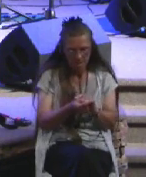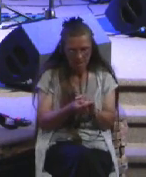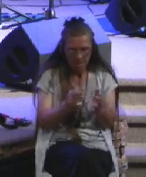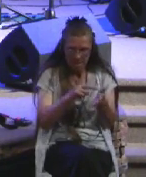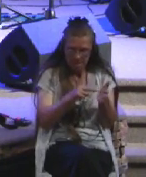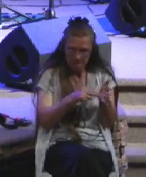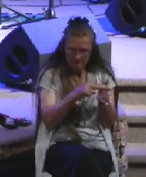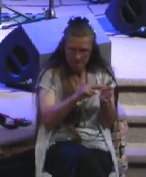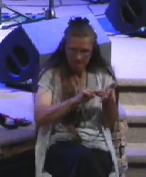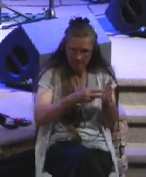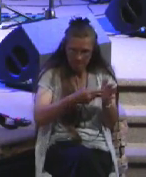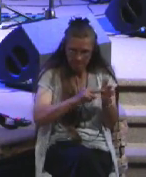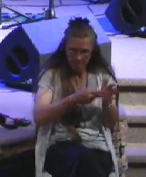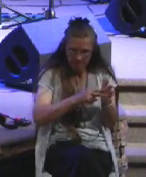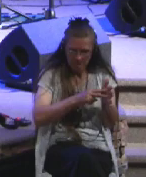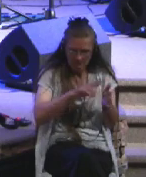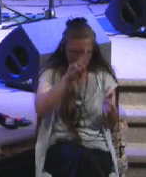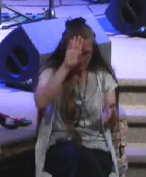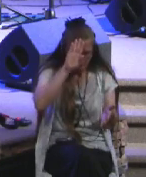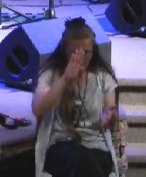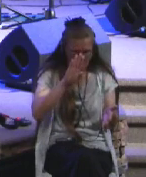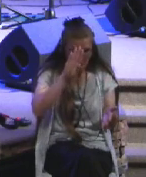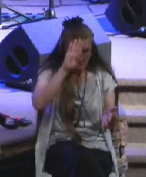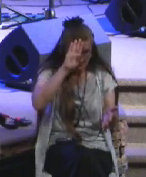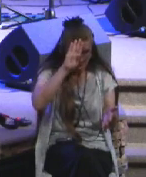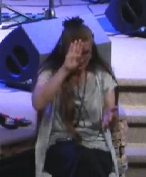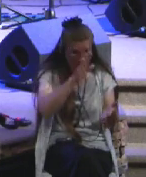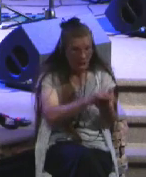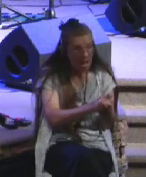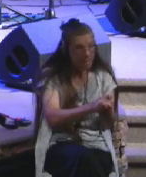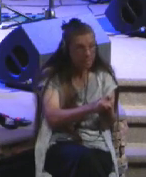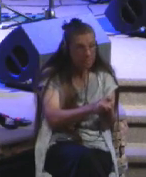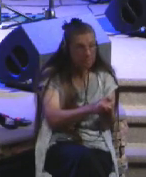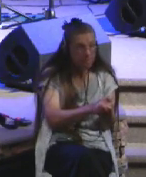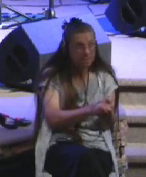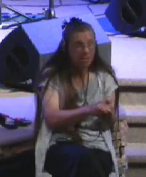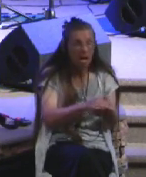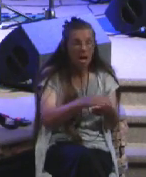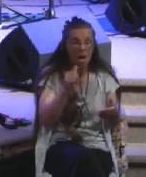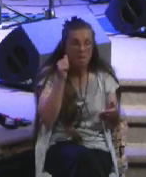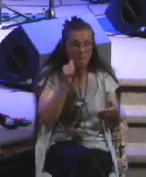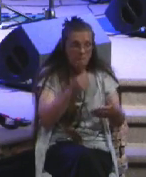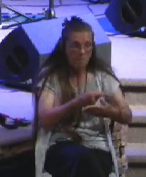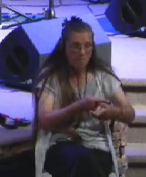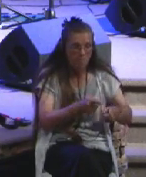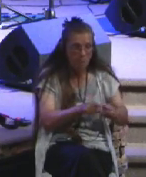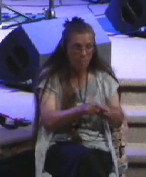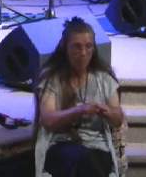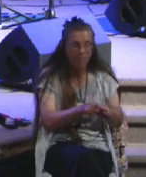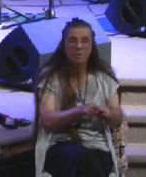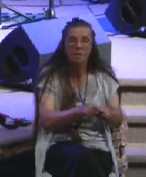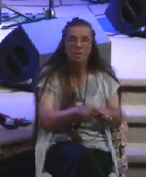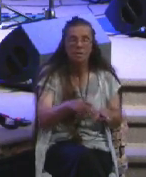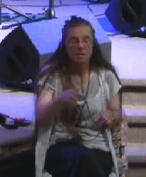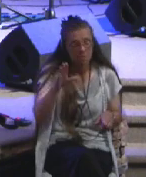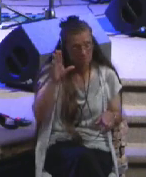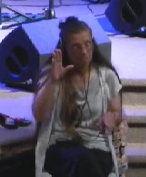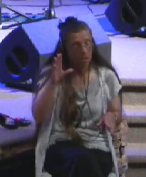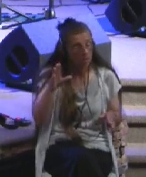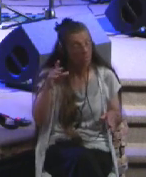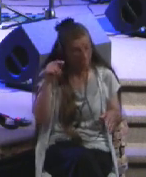actually means husband's brother. And so the brother is supposed to marry his